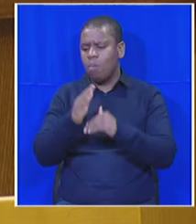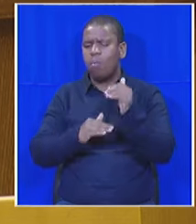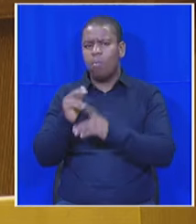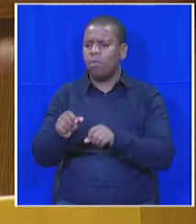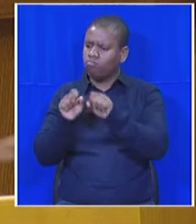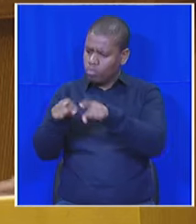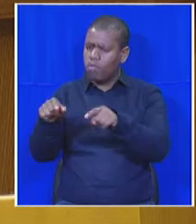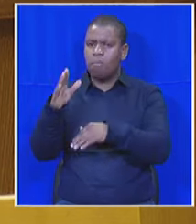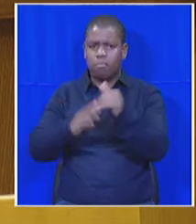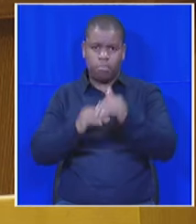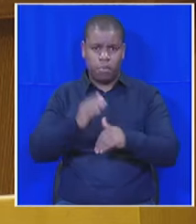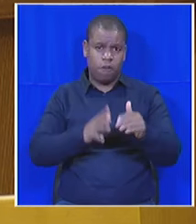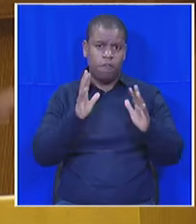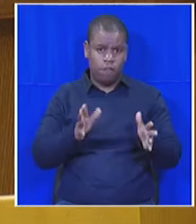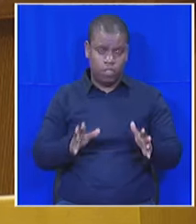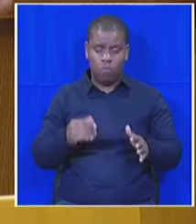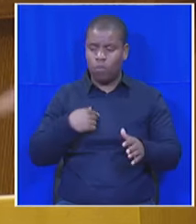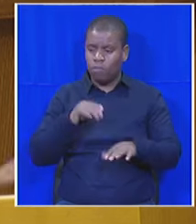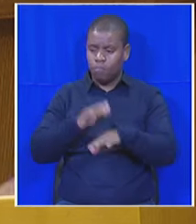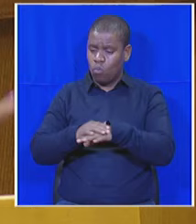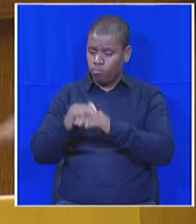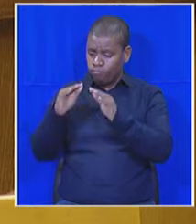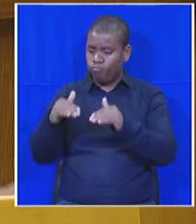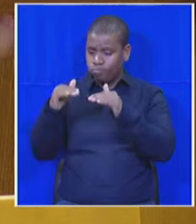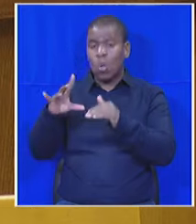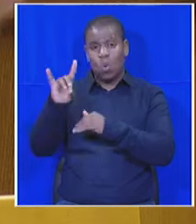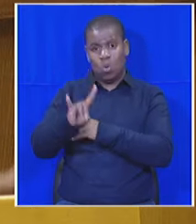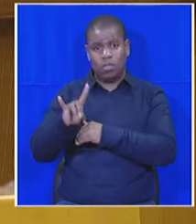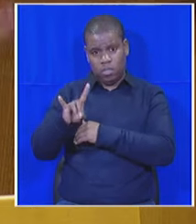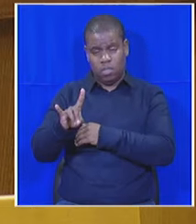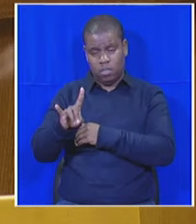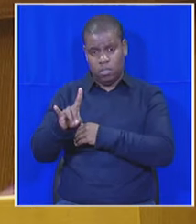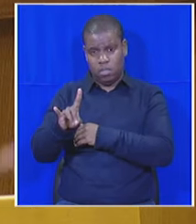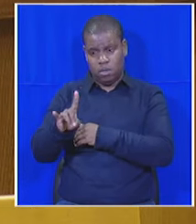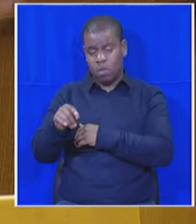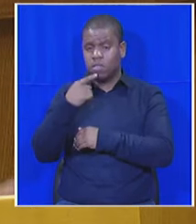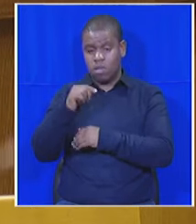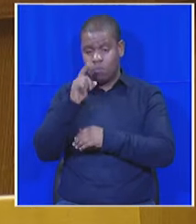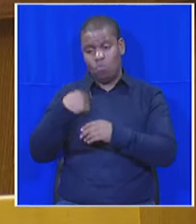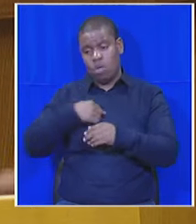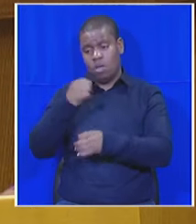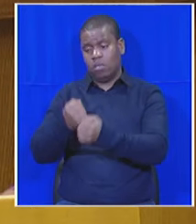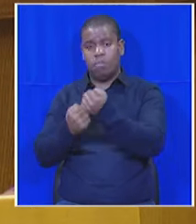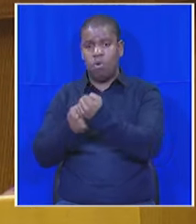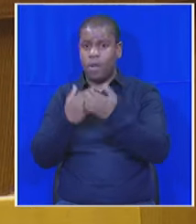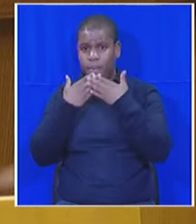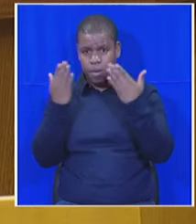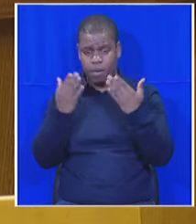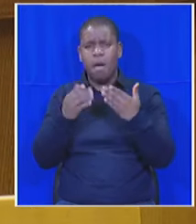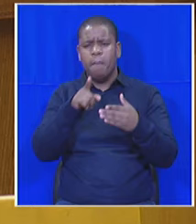babiyamali siyaluhlasa ke thina ke kuba siyazi ukuba lutshintsha impilo zabantu boMzantsi